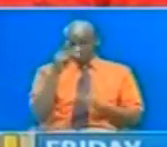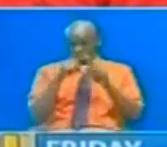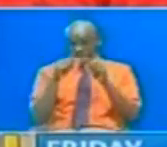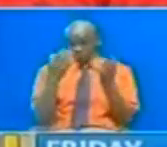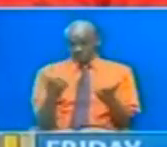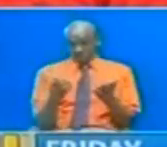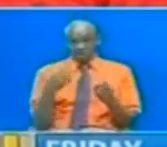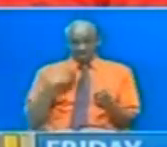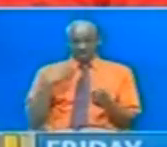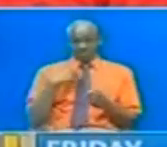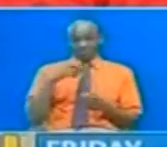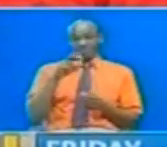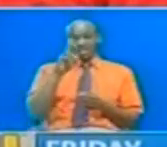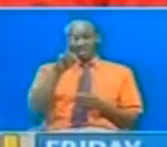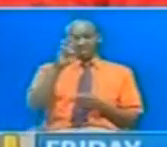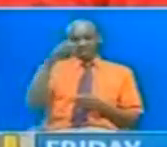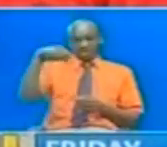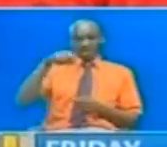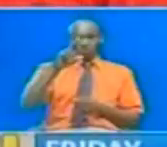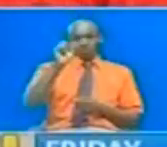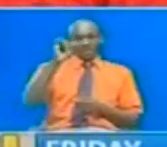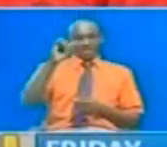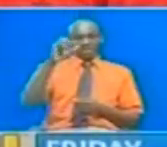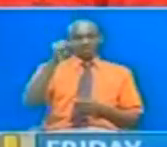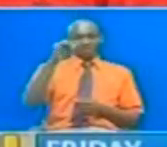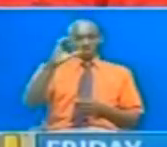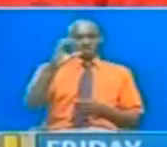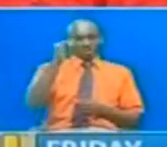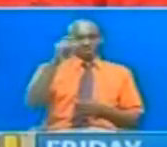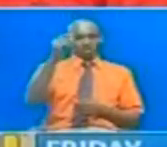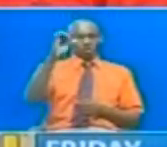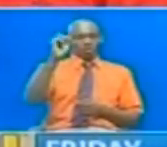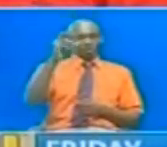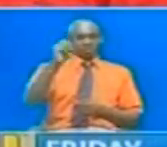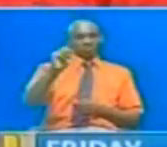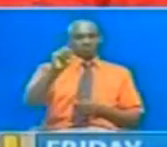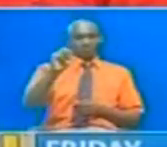we say requisition or requisition?